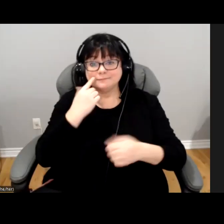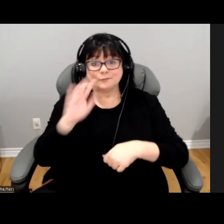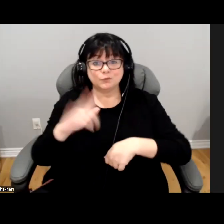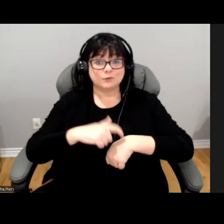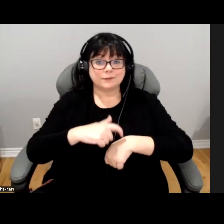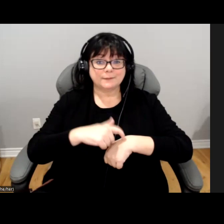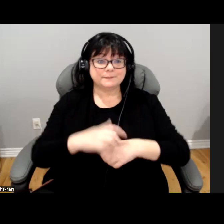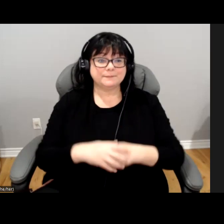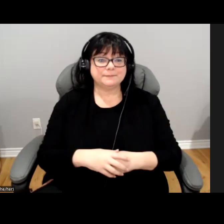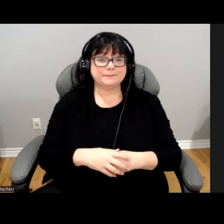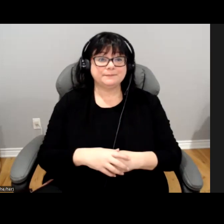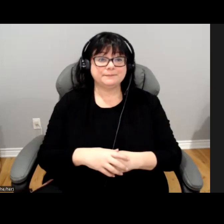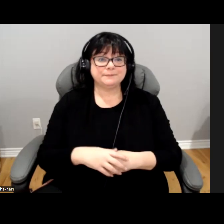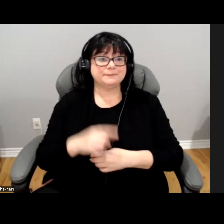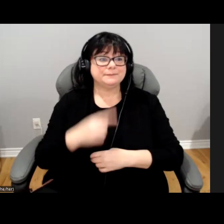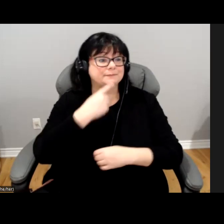Thanks, Lisa.